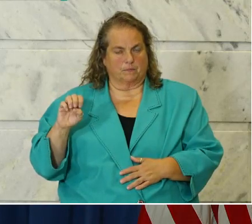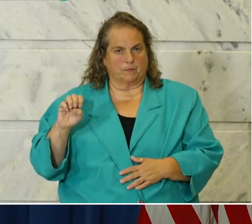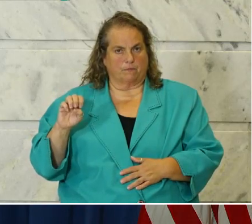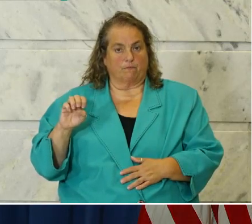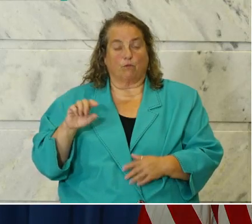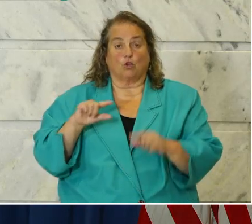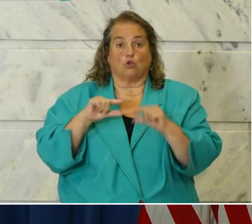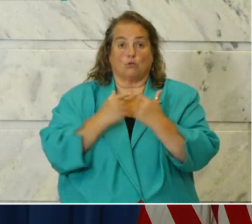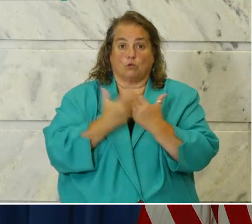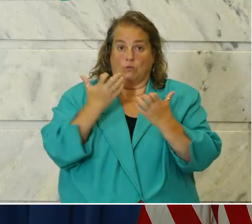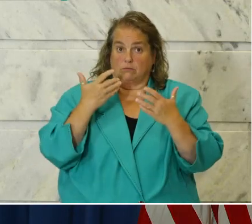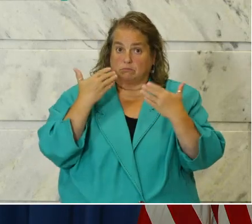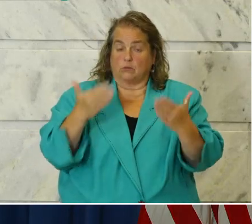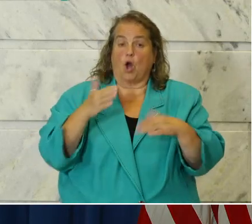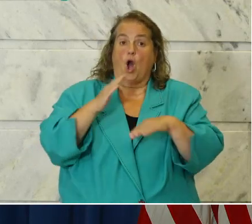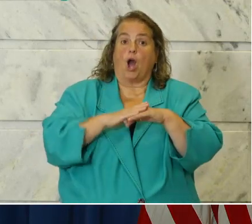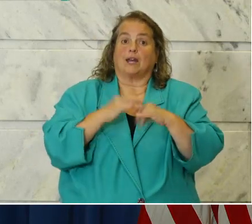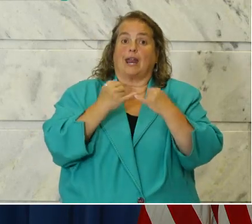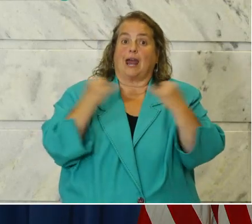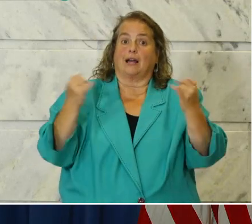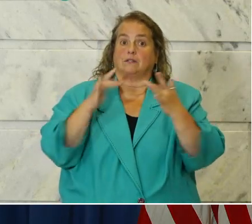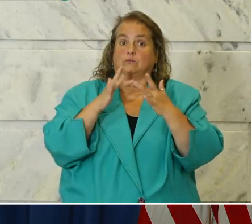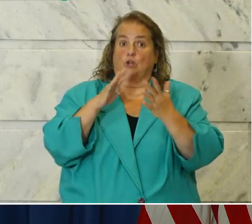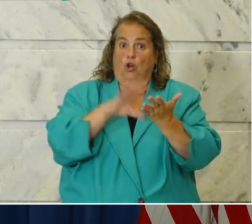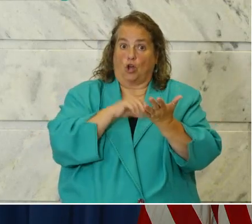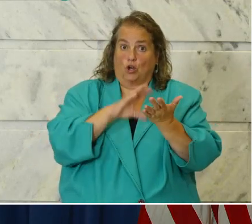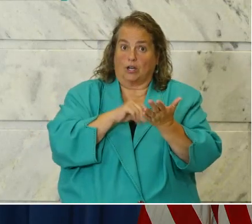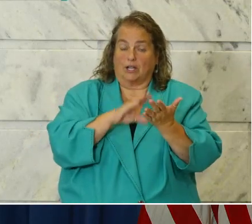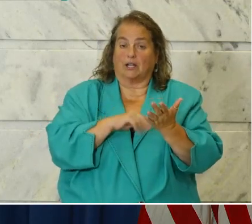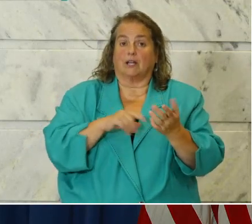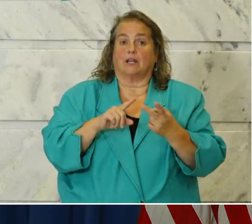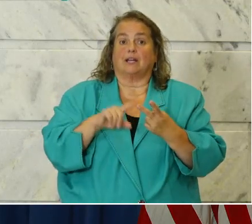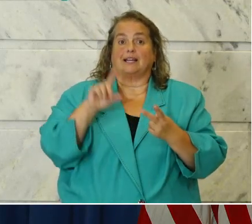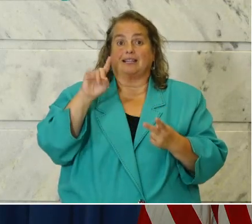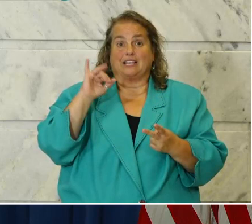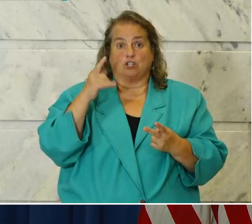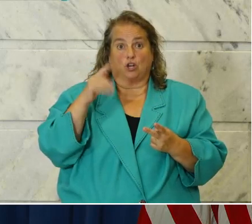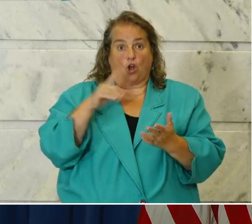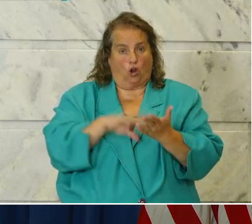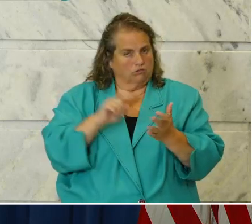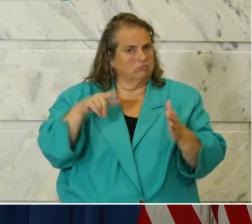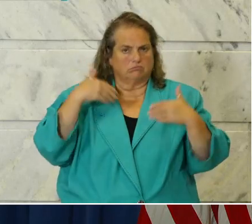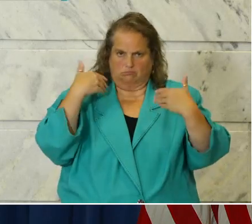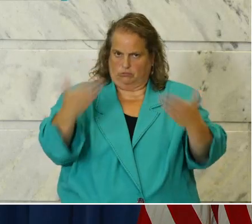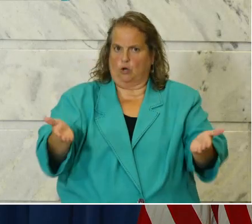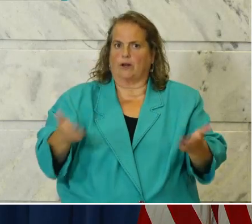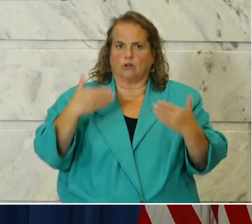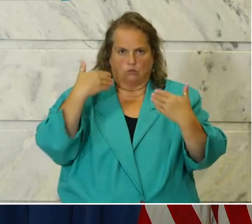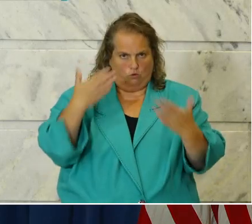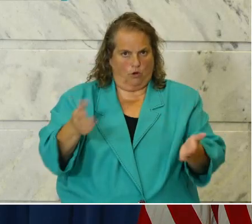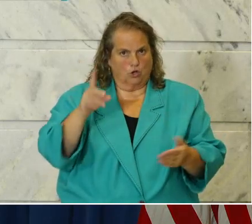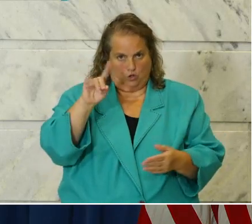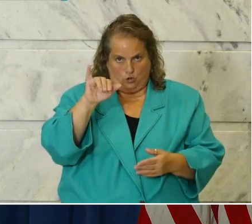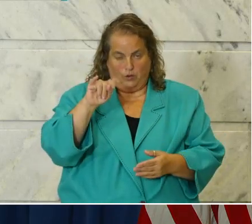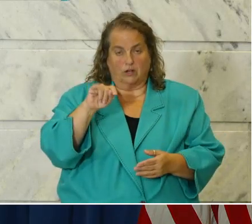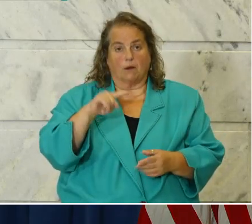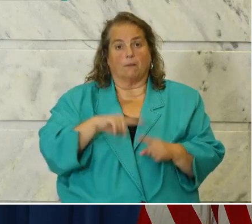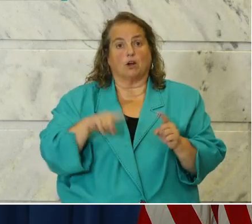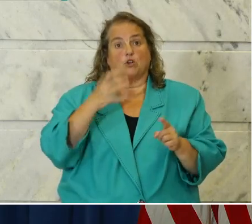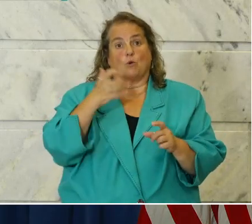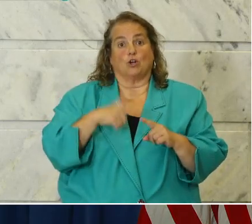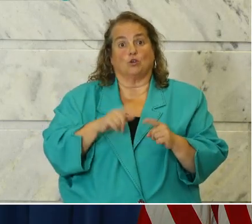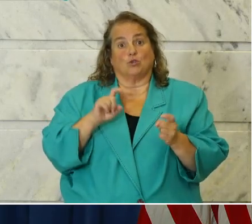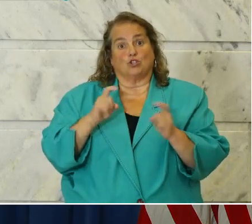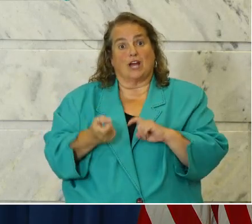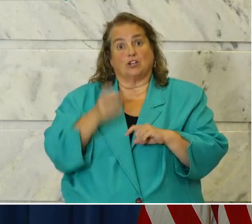Groups that want to go ahead with online learning, digital learning, I think they ought to. Those that want to try to change their calendar